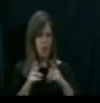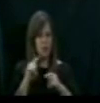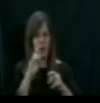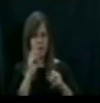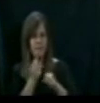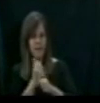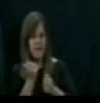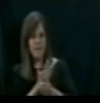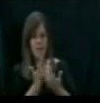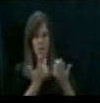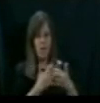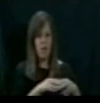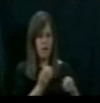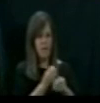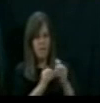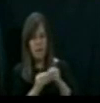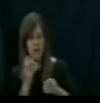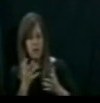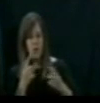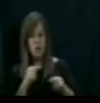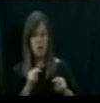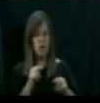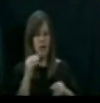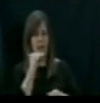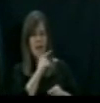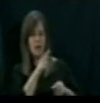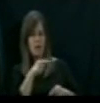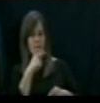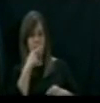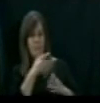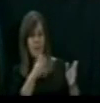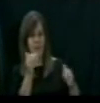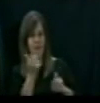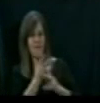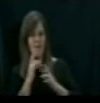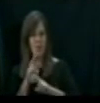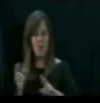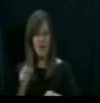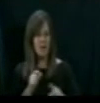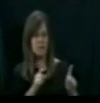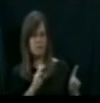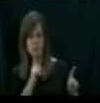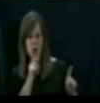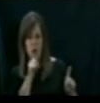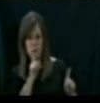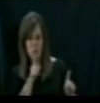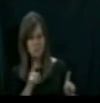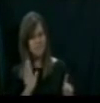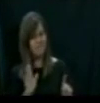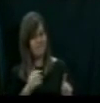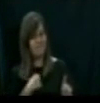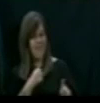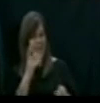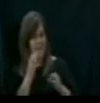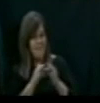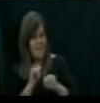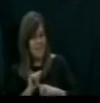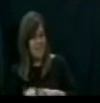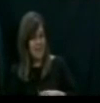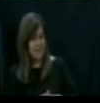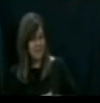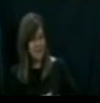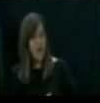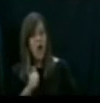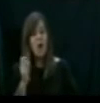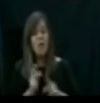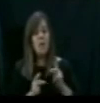fix things, while they actively lie to the public that everything would be ready. Pardon me for not having faith in that. Now, other people